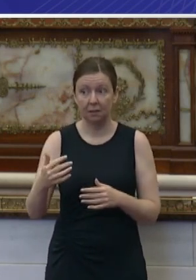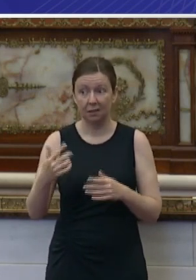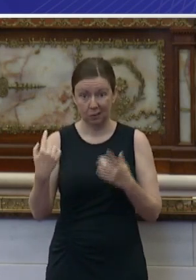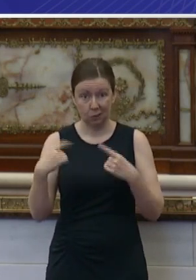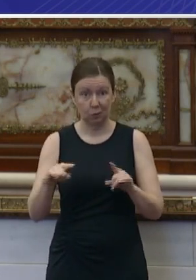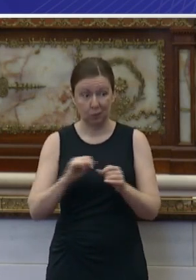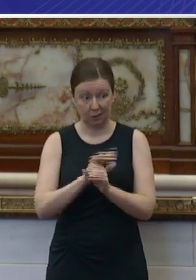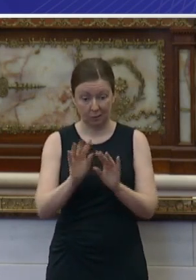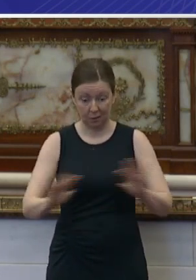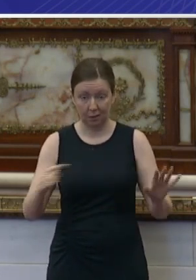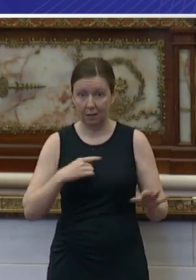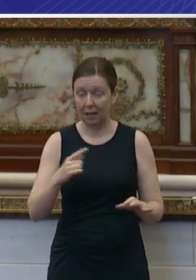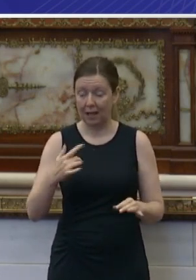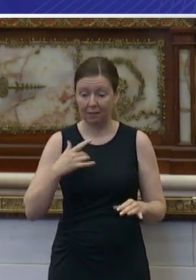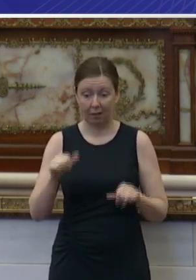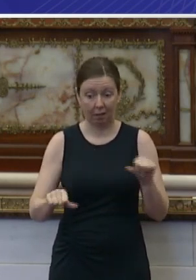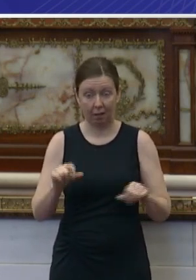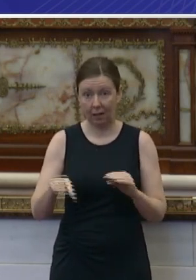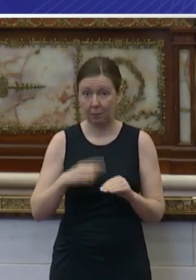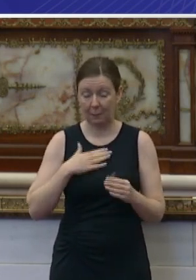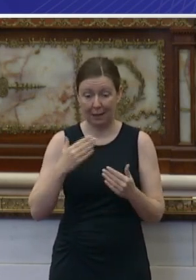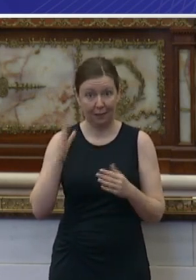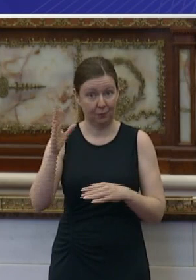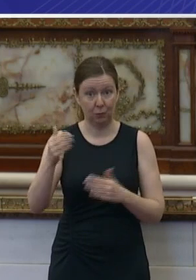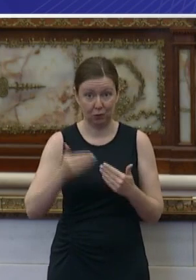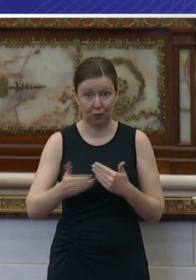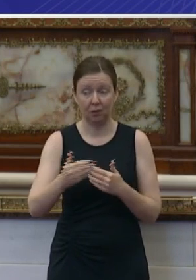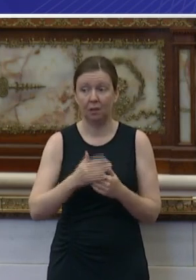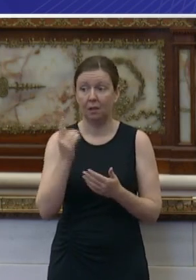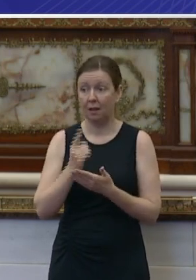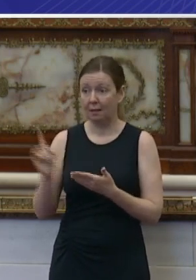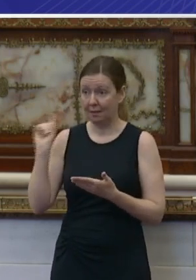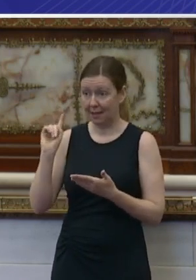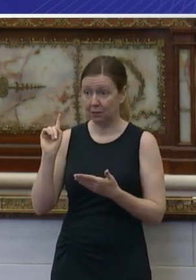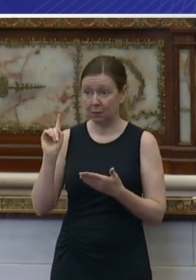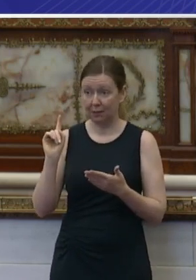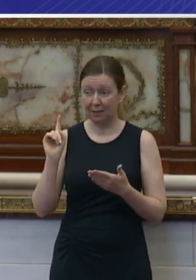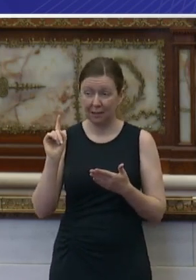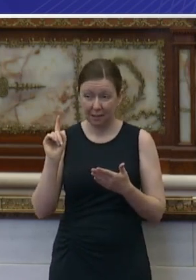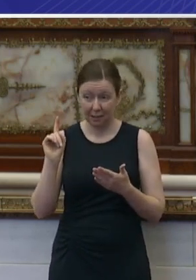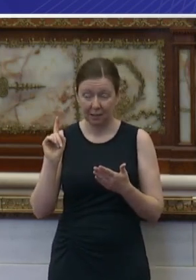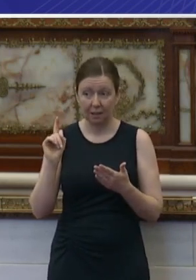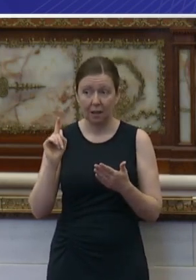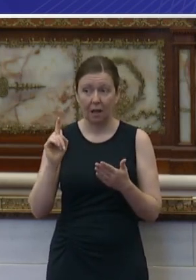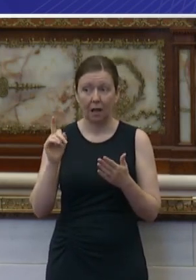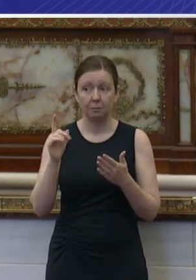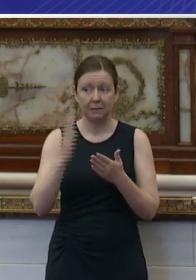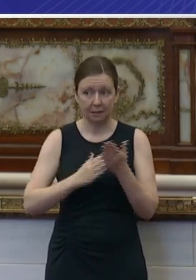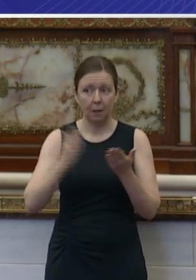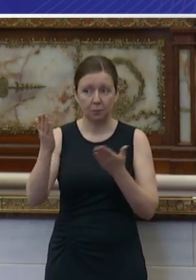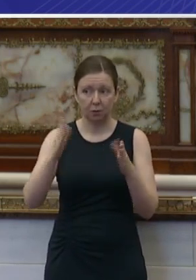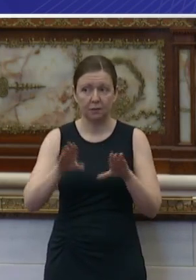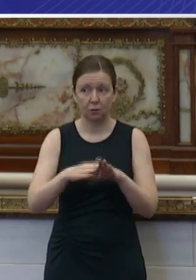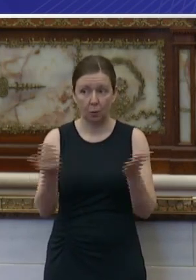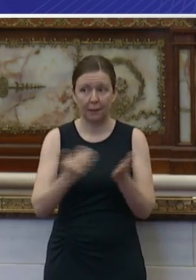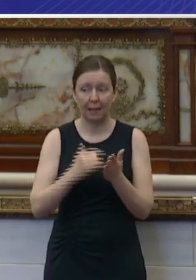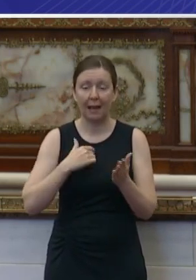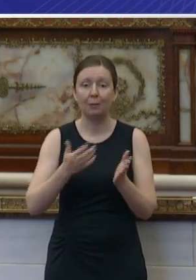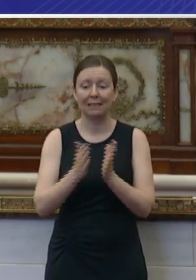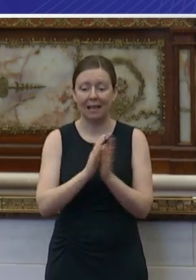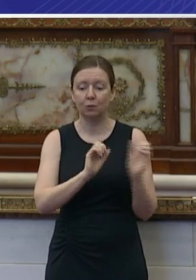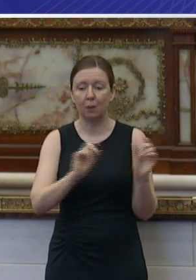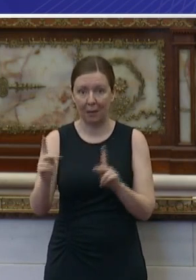pandemic, I feel extremely uncertain about my near future. Last week, when the outdoor dining services reopened, I was asked to return to work for